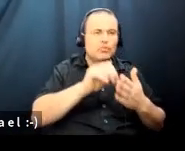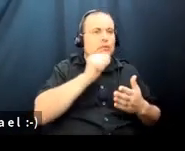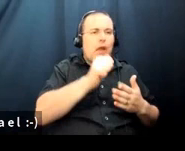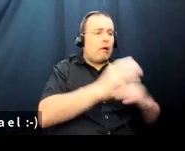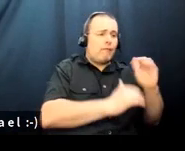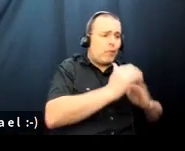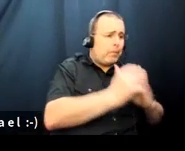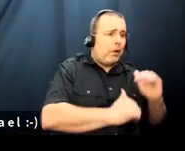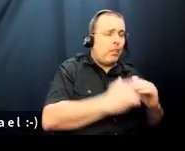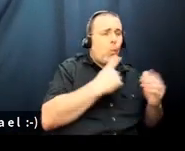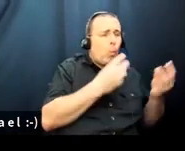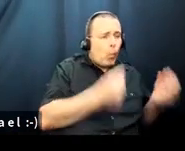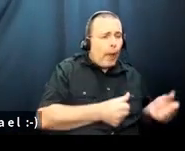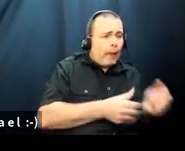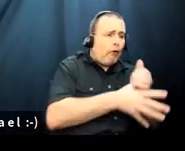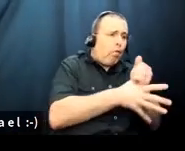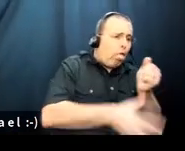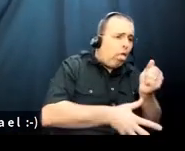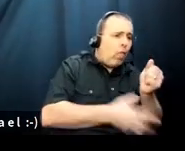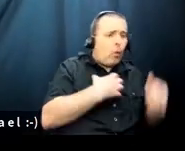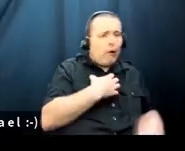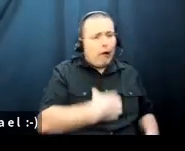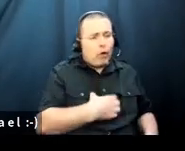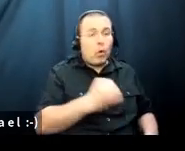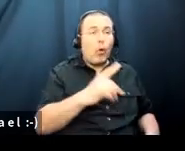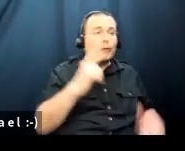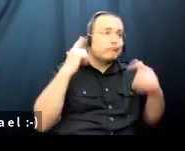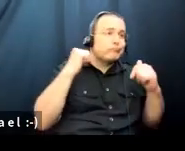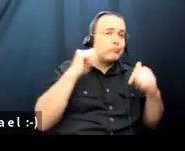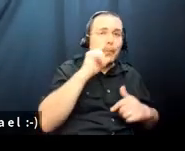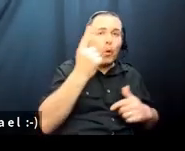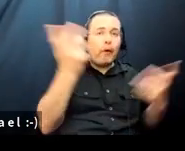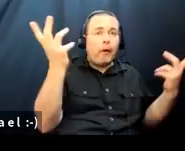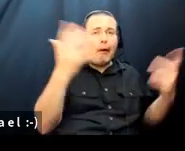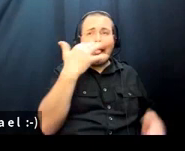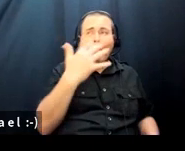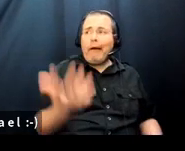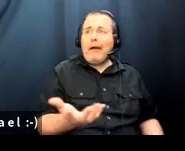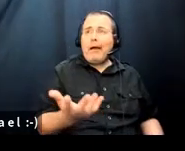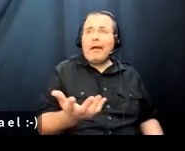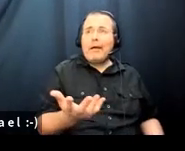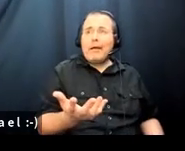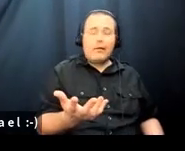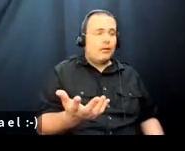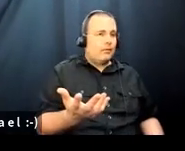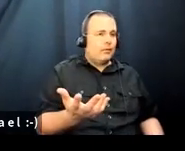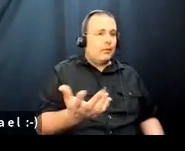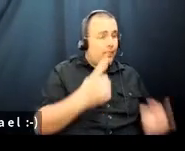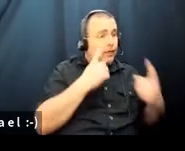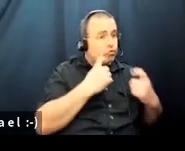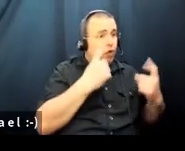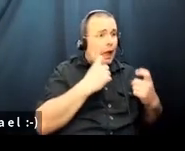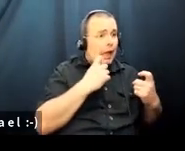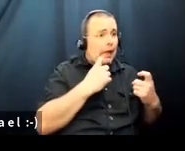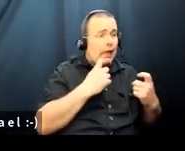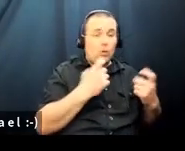or soiled or hungry or bored. So they cry. And what happens? A caregiver